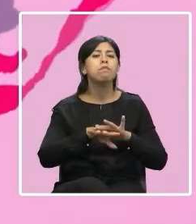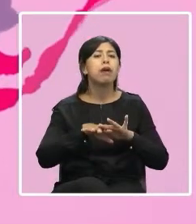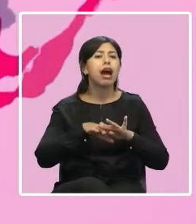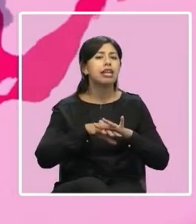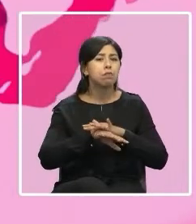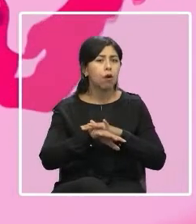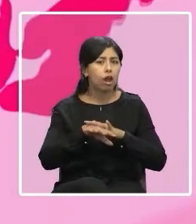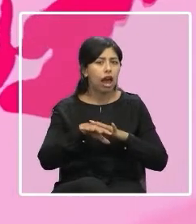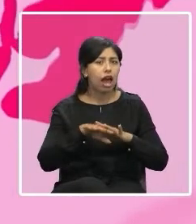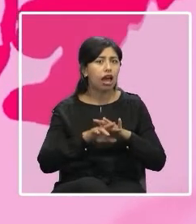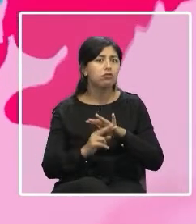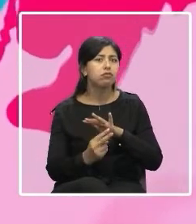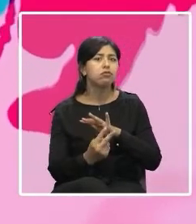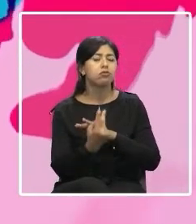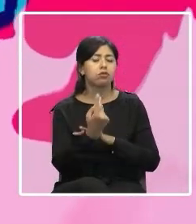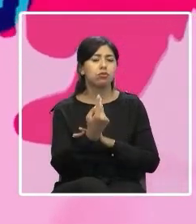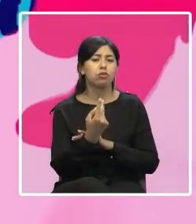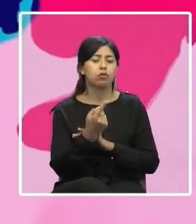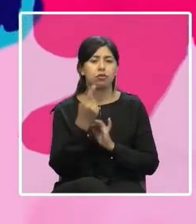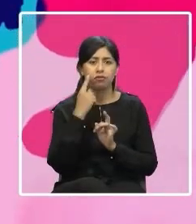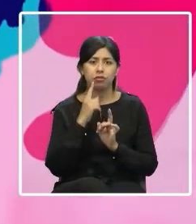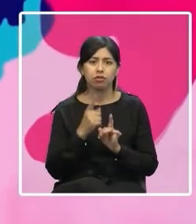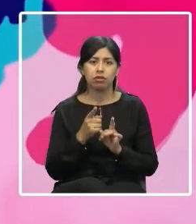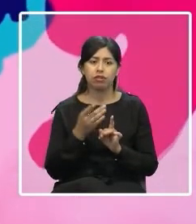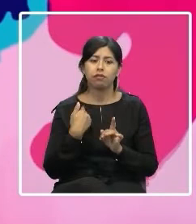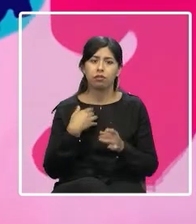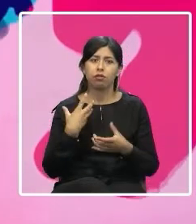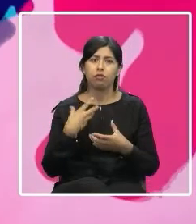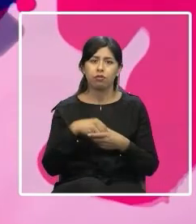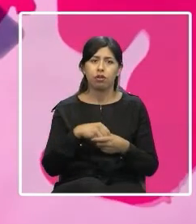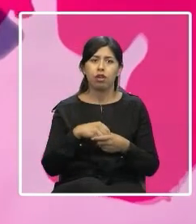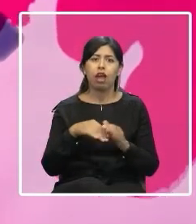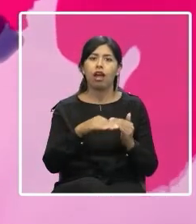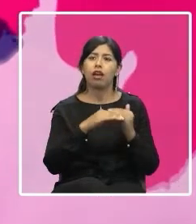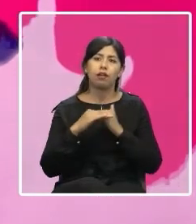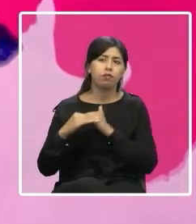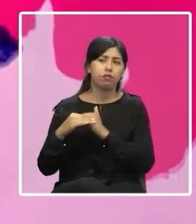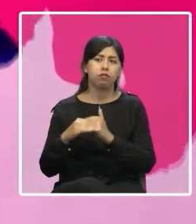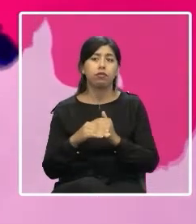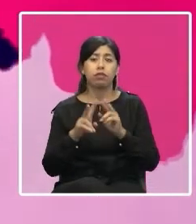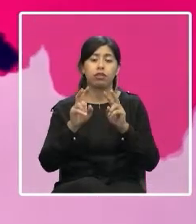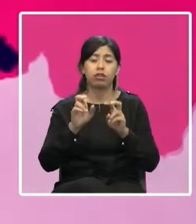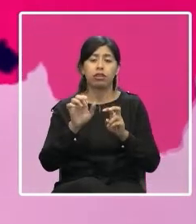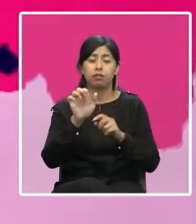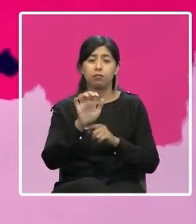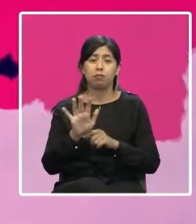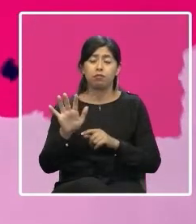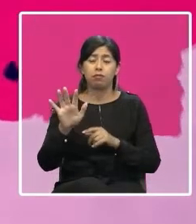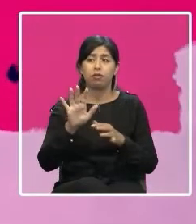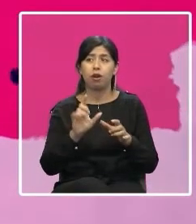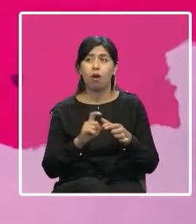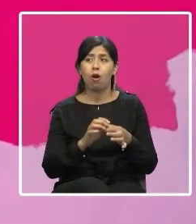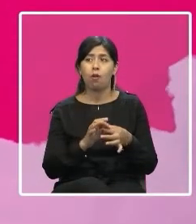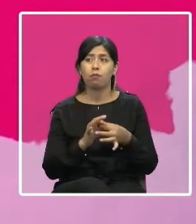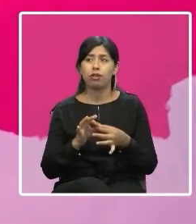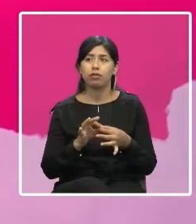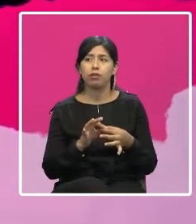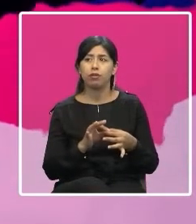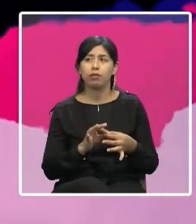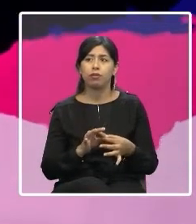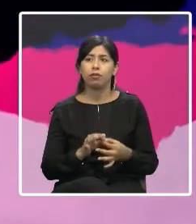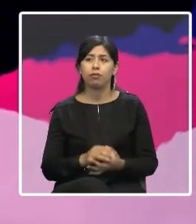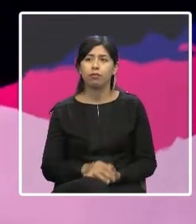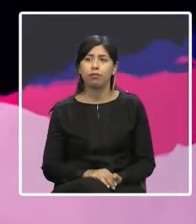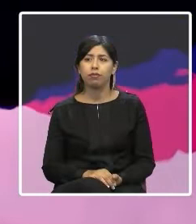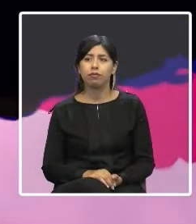Commission. What are the key insights? User interface design influence choices, even